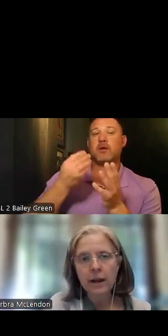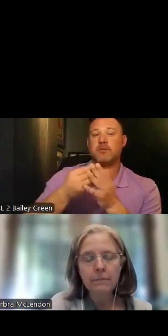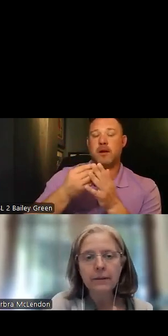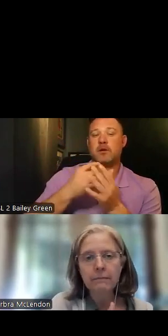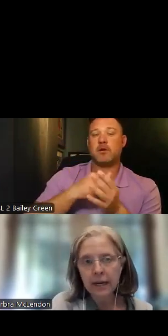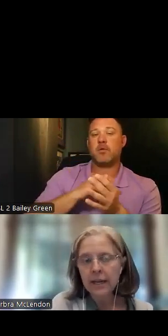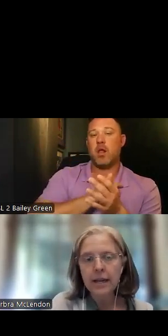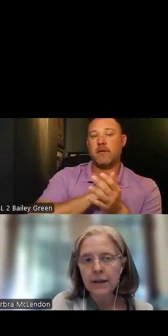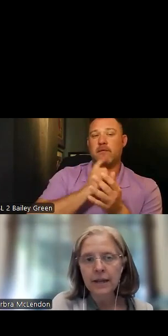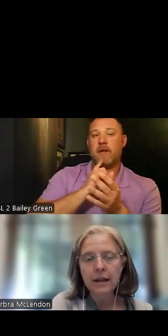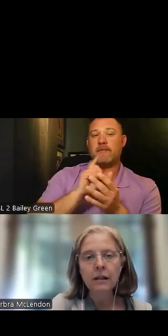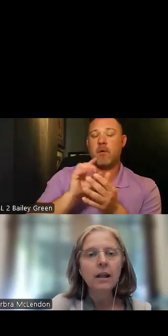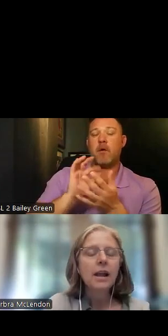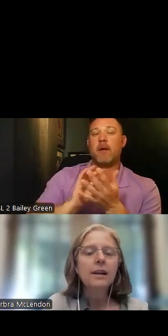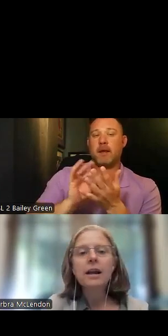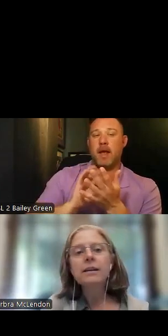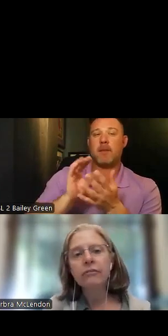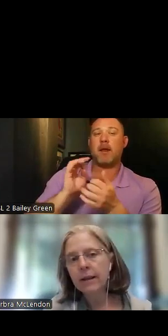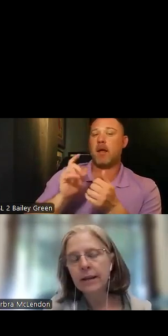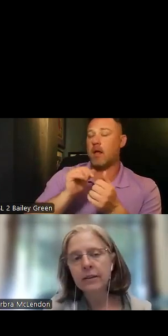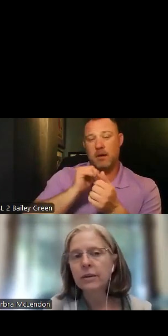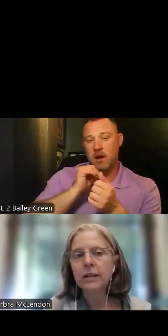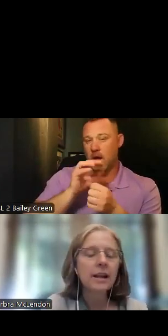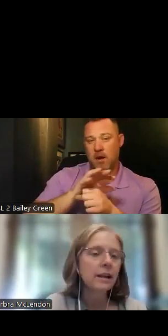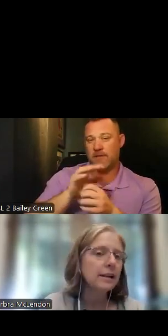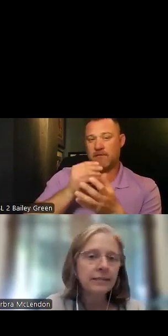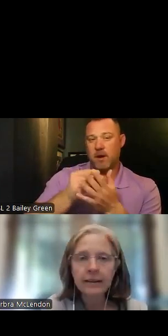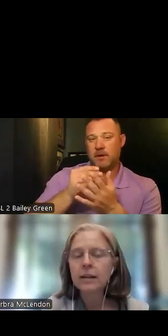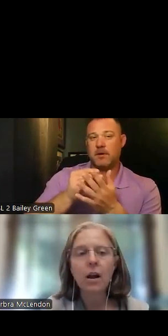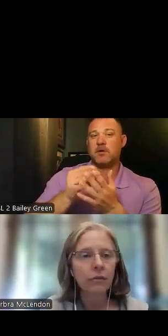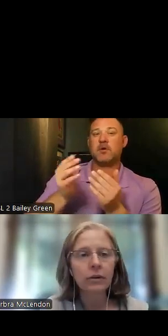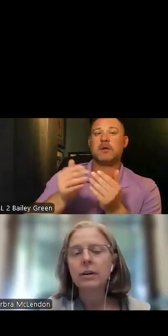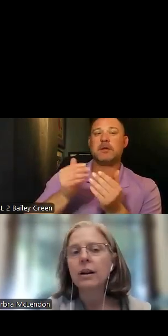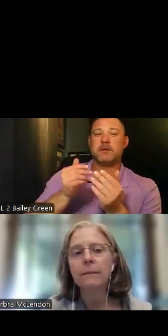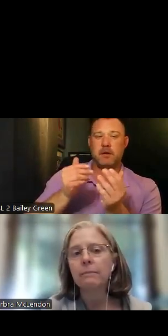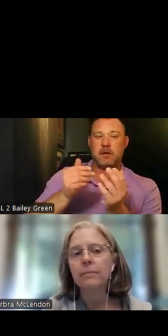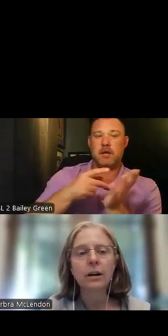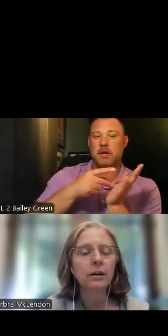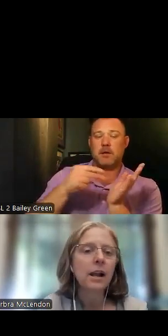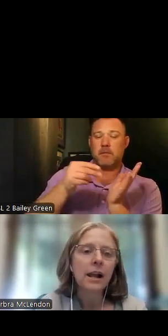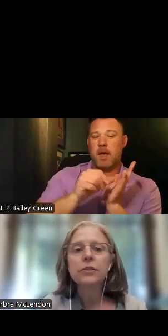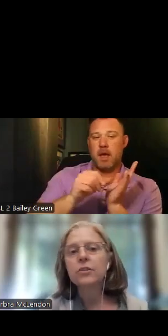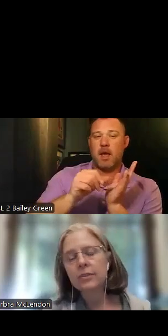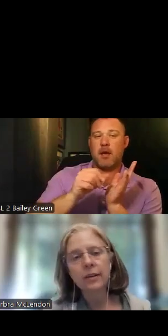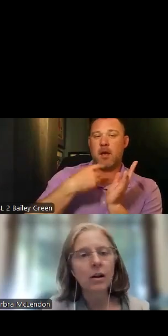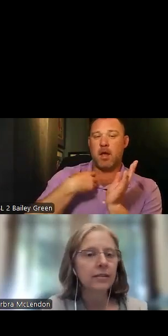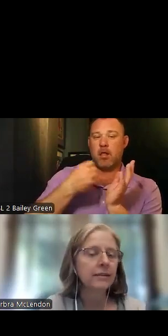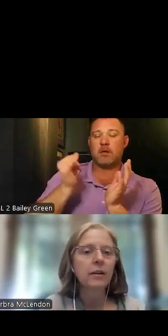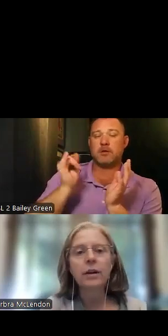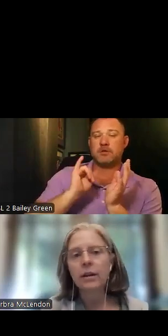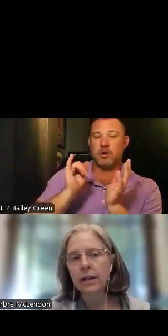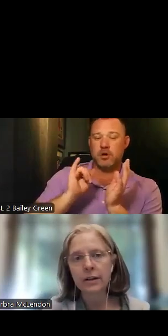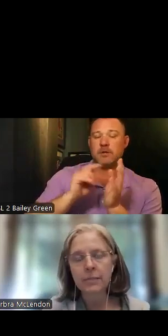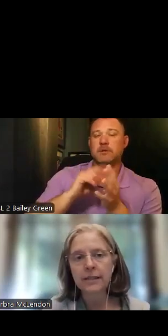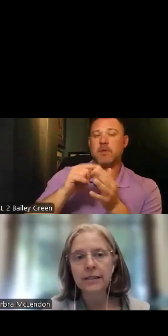straight up Medicaid, Medi-Cal, and not enough money to really easily cover their health insurance costs and